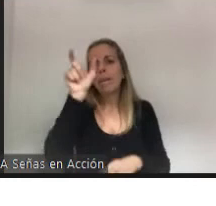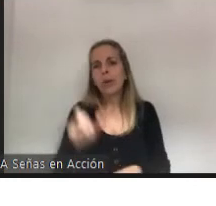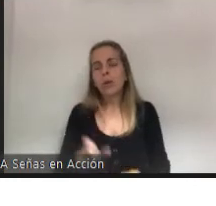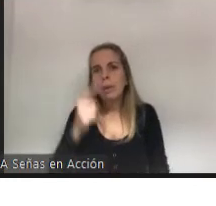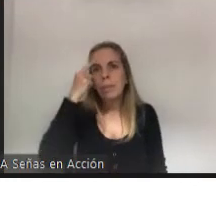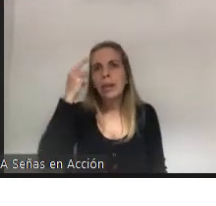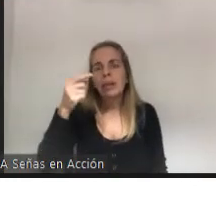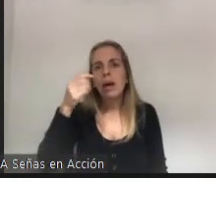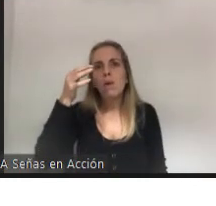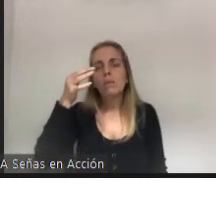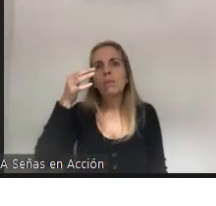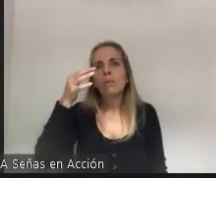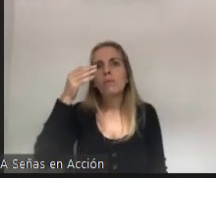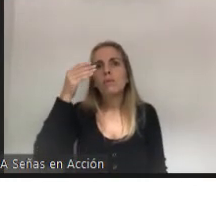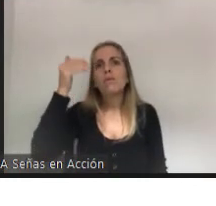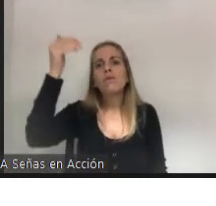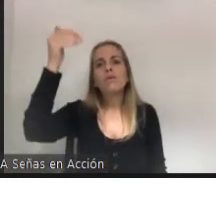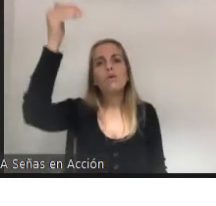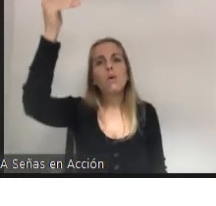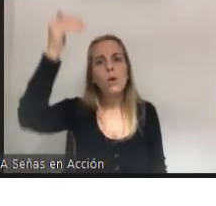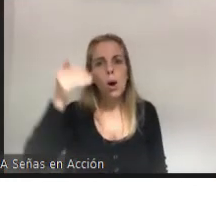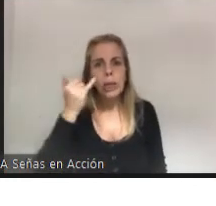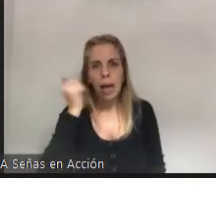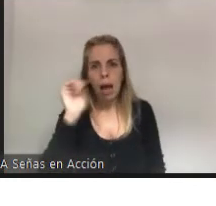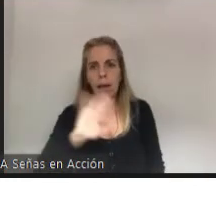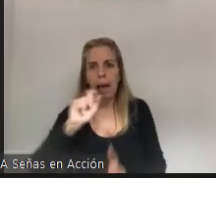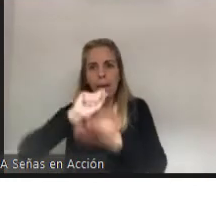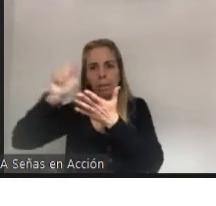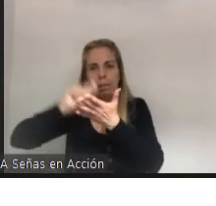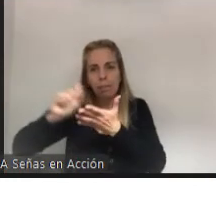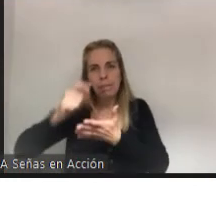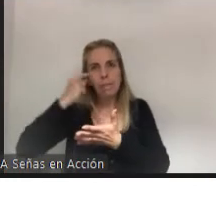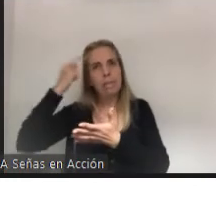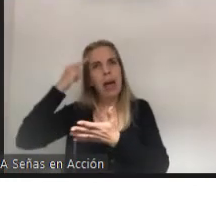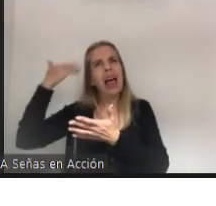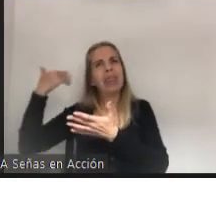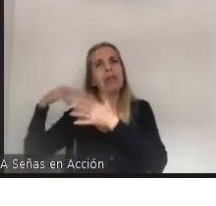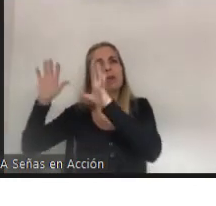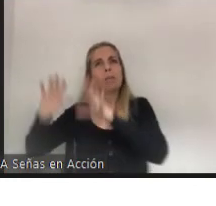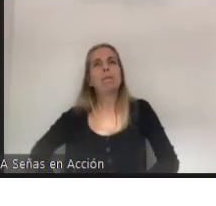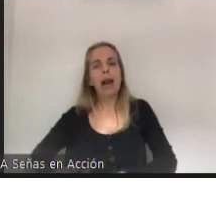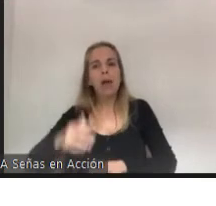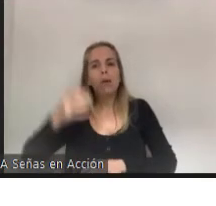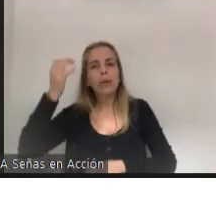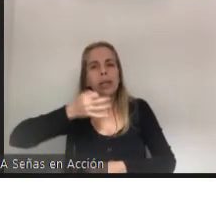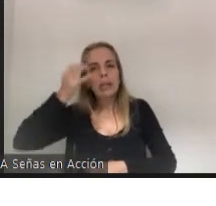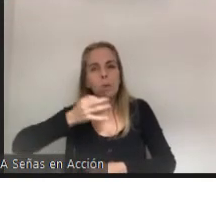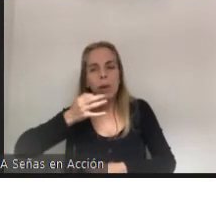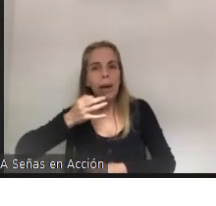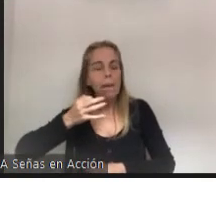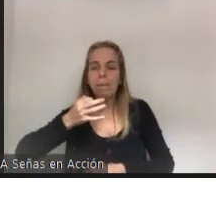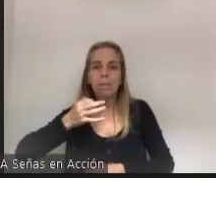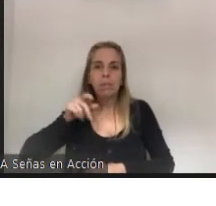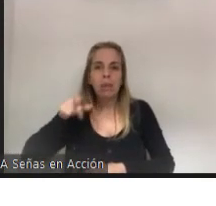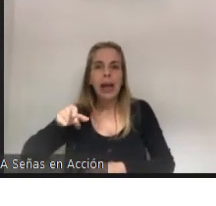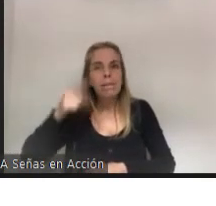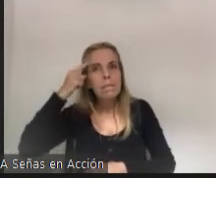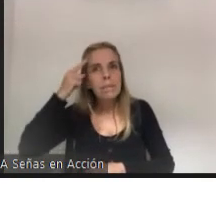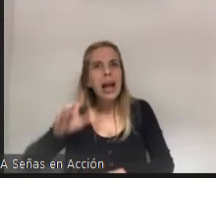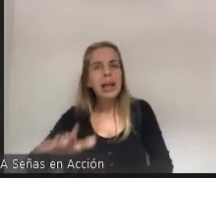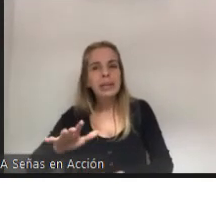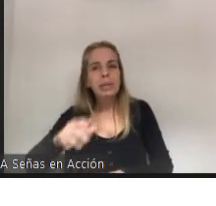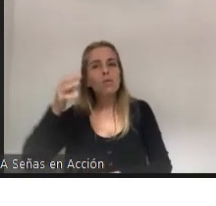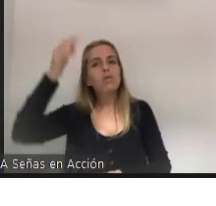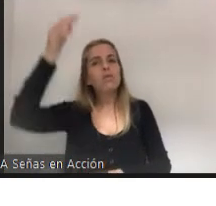that the future is written or predetermined or secure, then